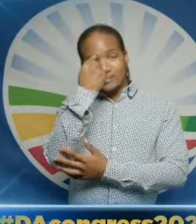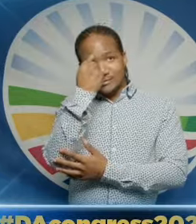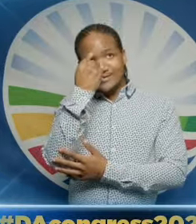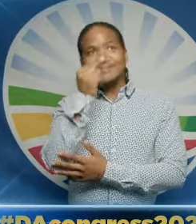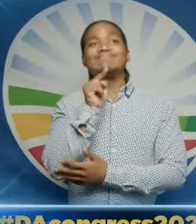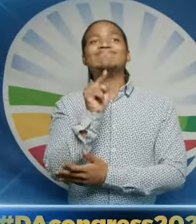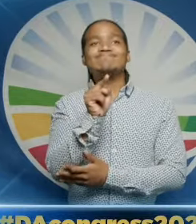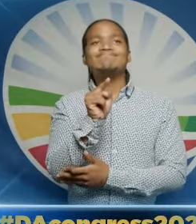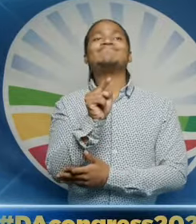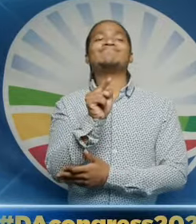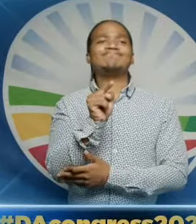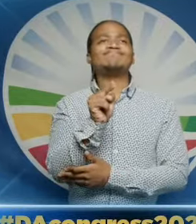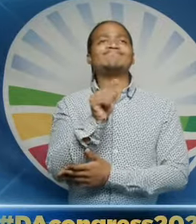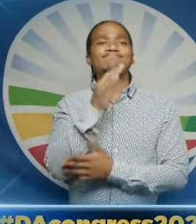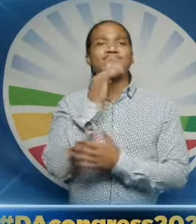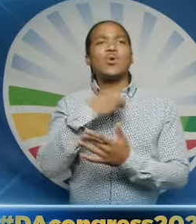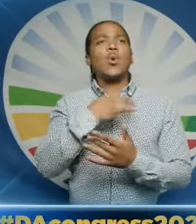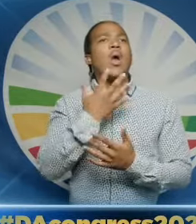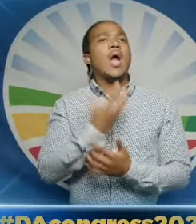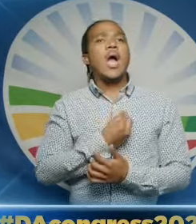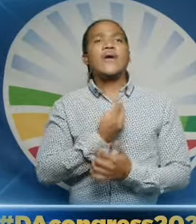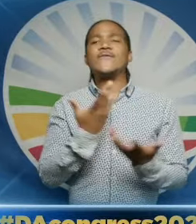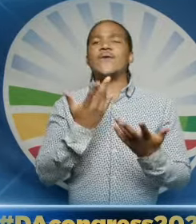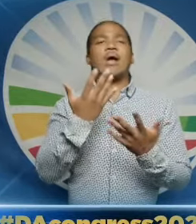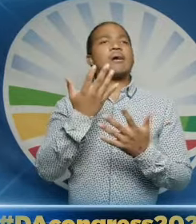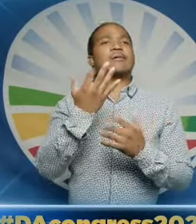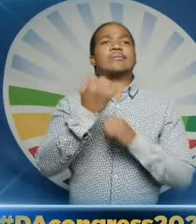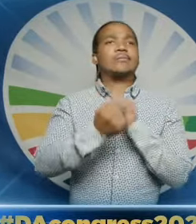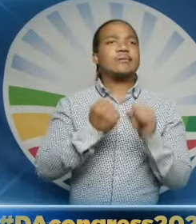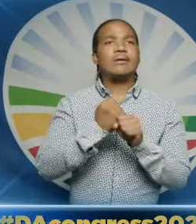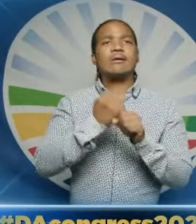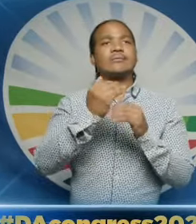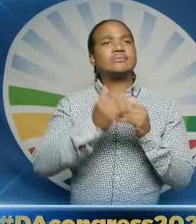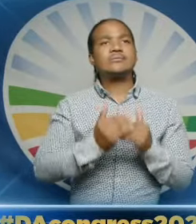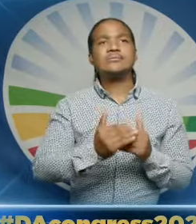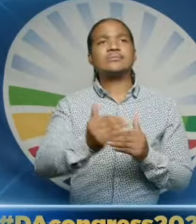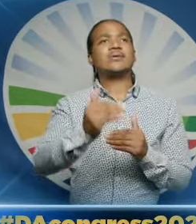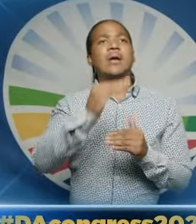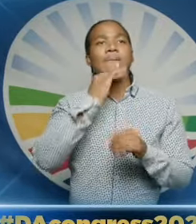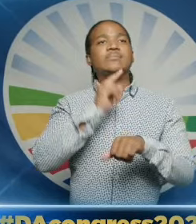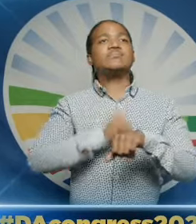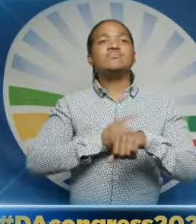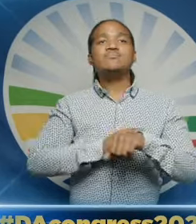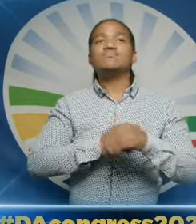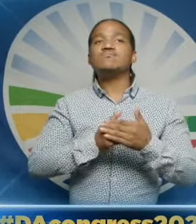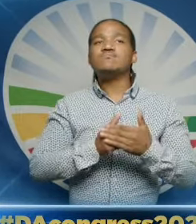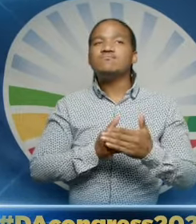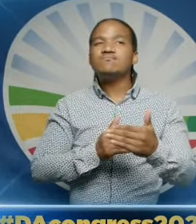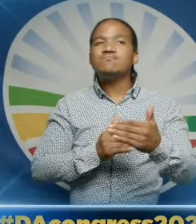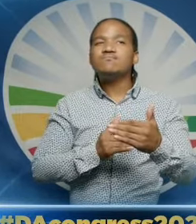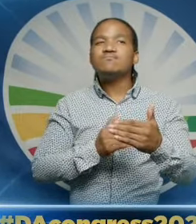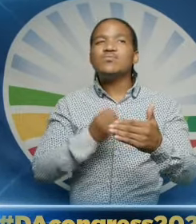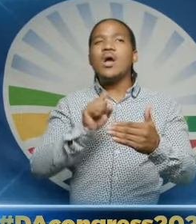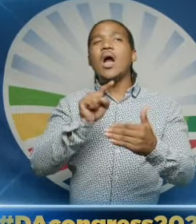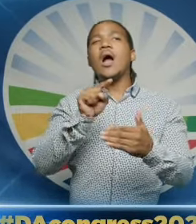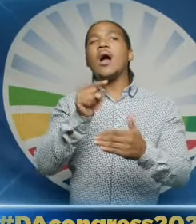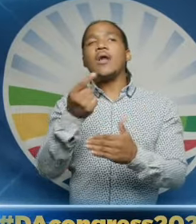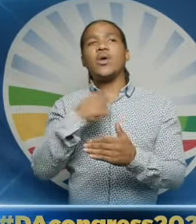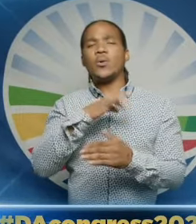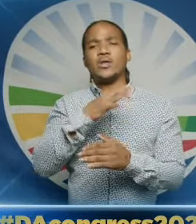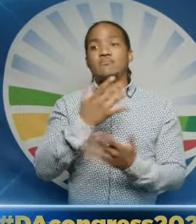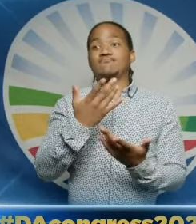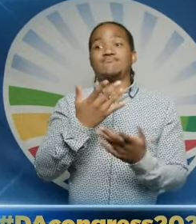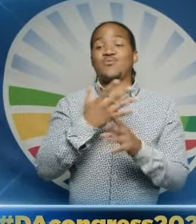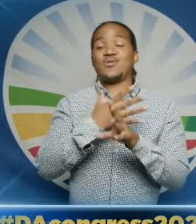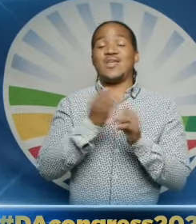more democratic than this. We have it every 3 years, no matter what, even in a COVID pandemic. And I challenge other parties who have never had a Congress